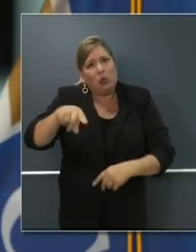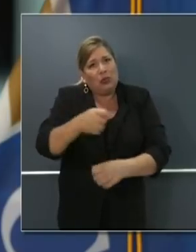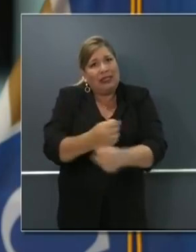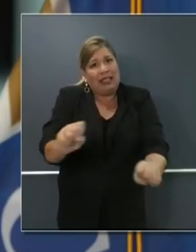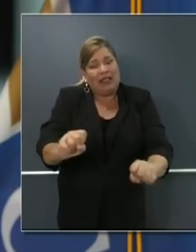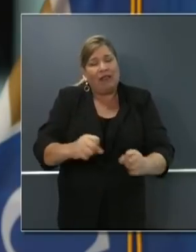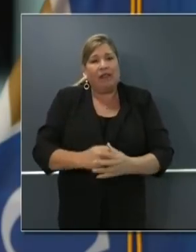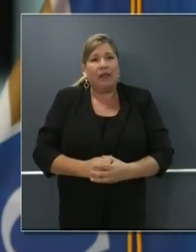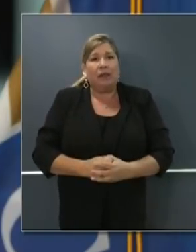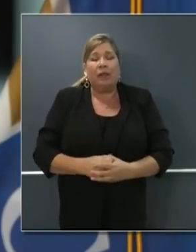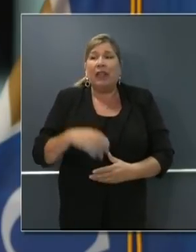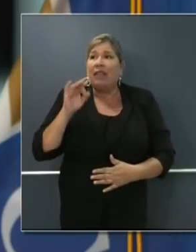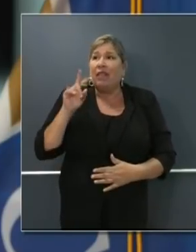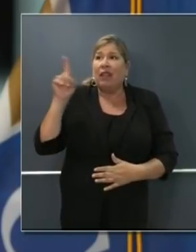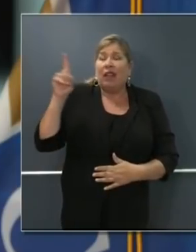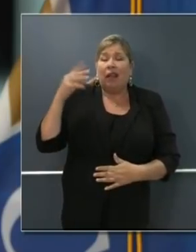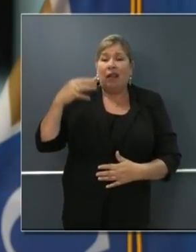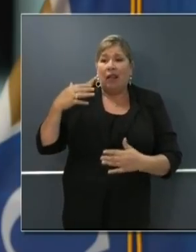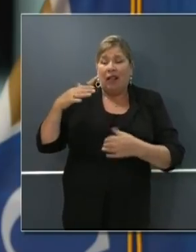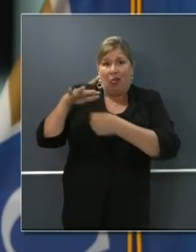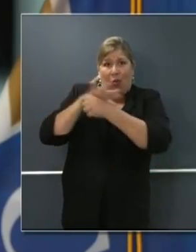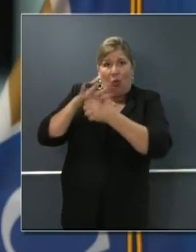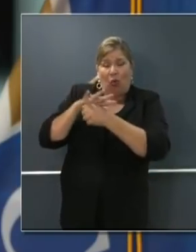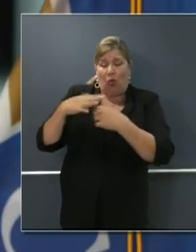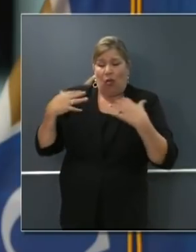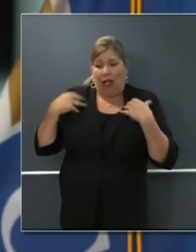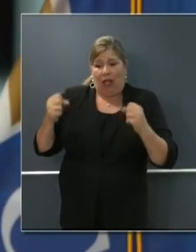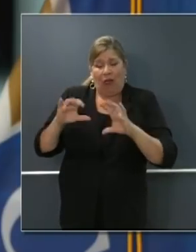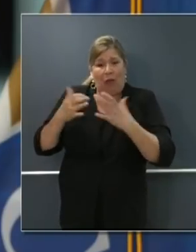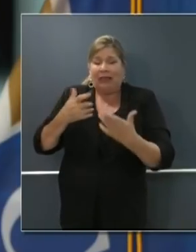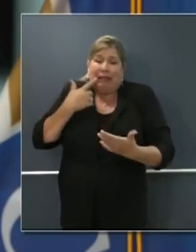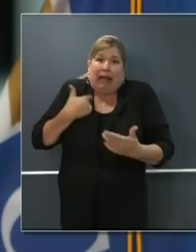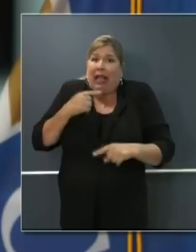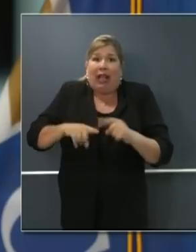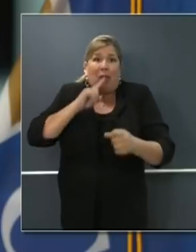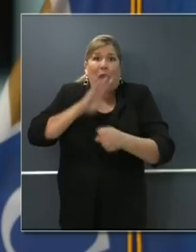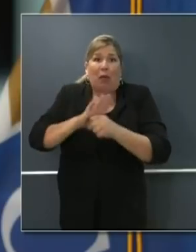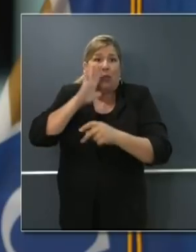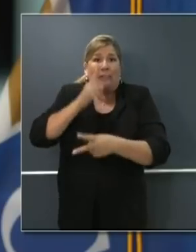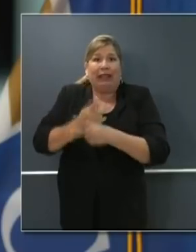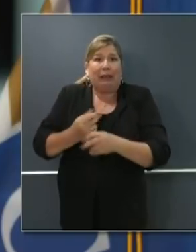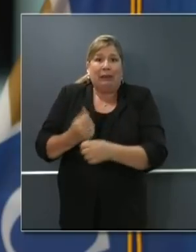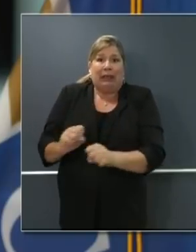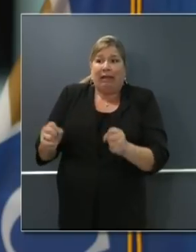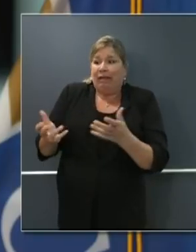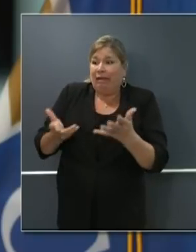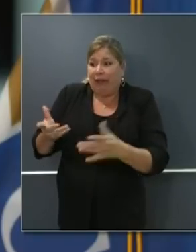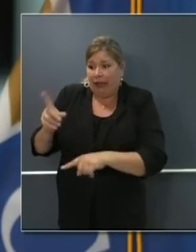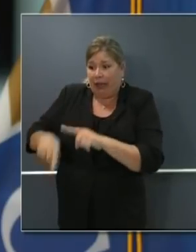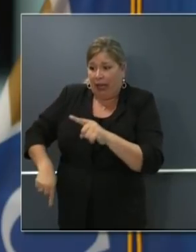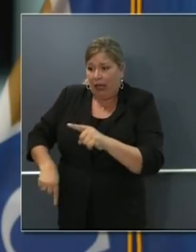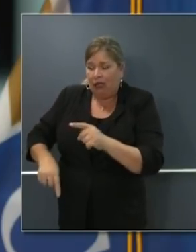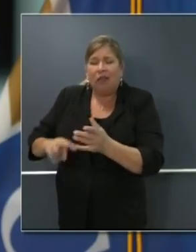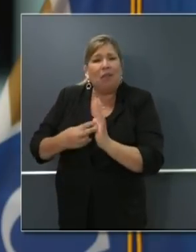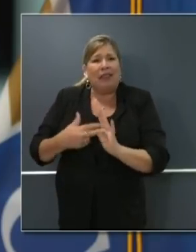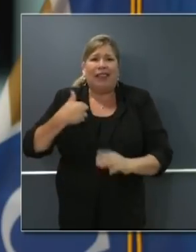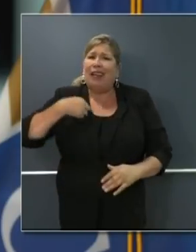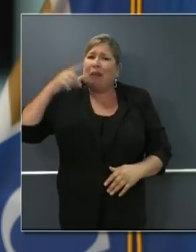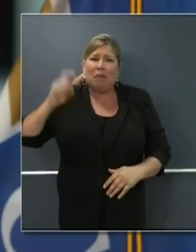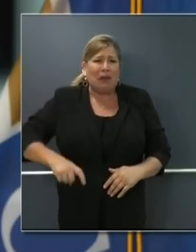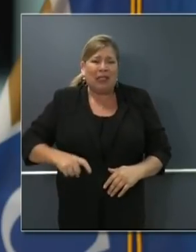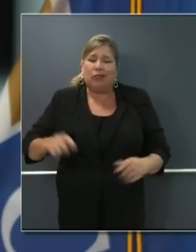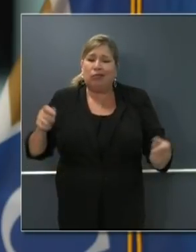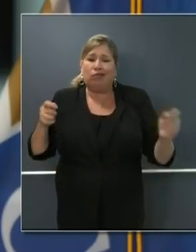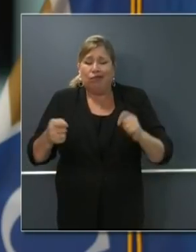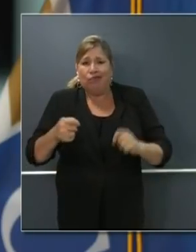they can't promise that if we promote another weekend like we had, then I have to make this adjustment. And